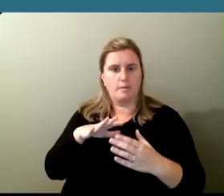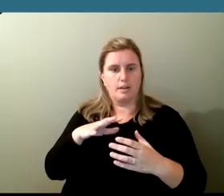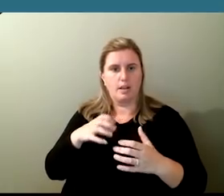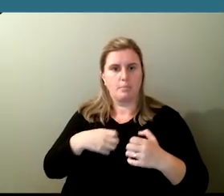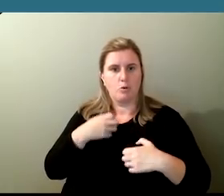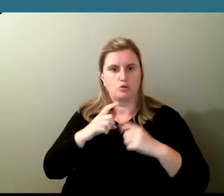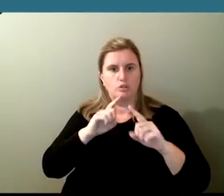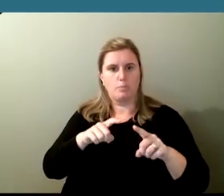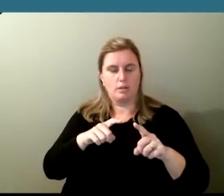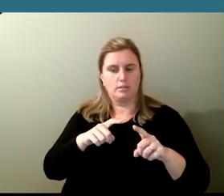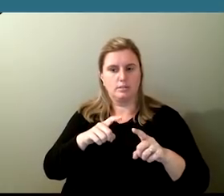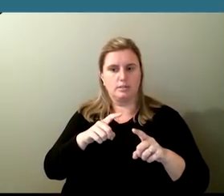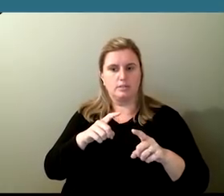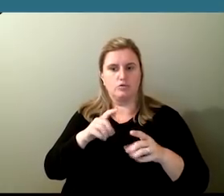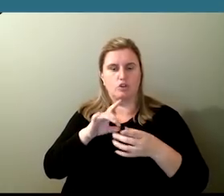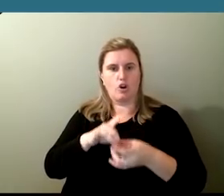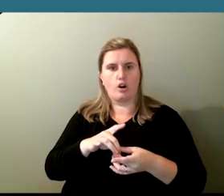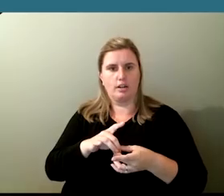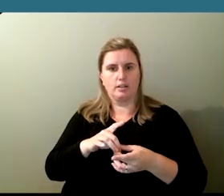responses regarding implementation.